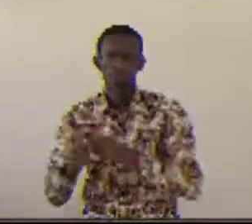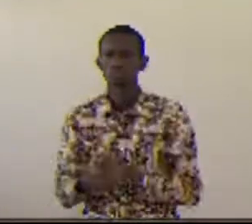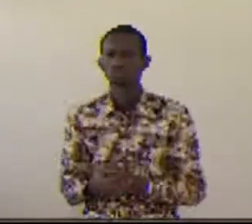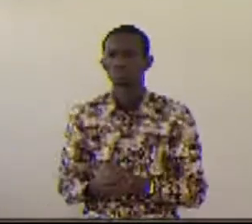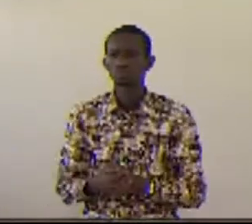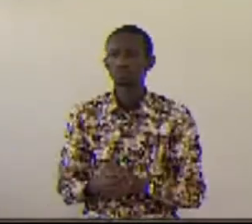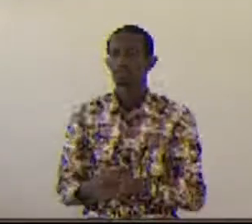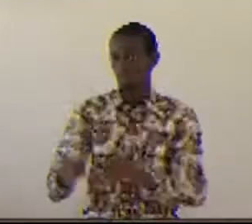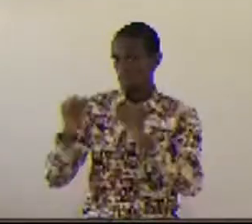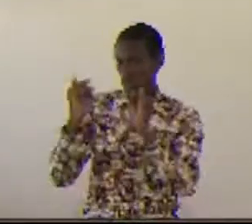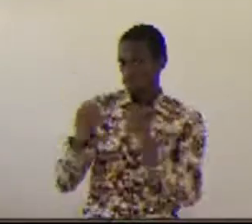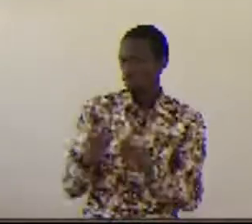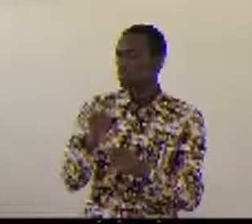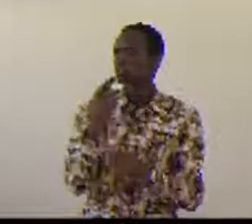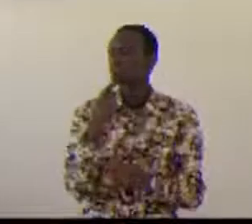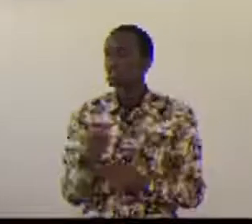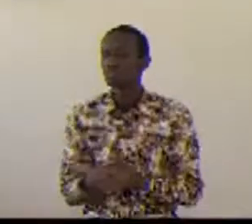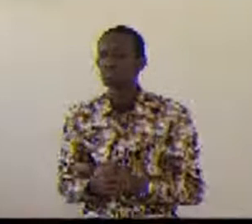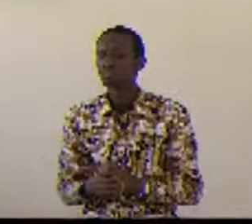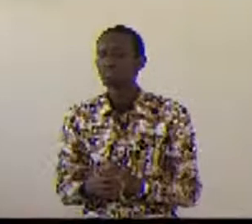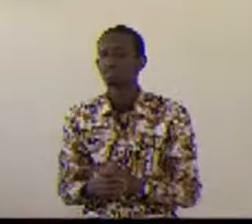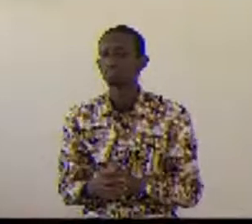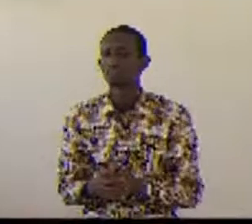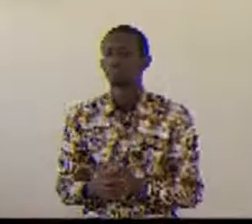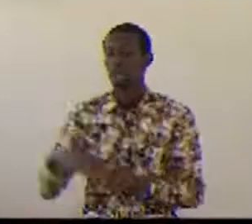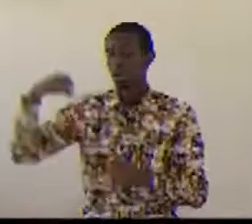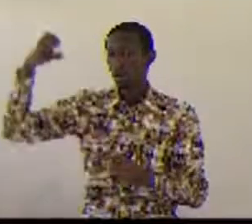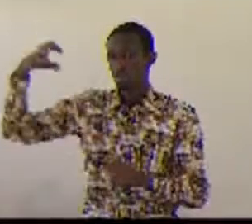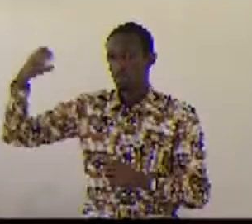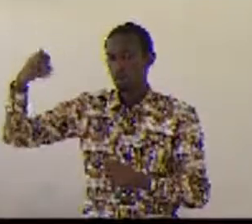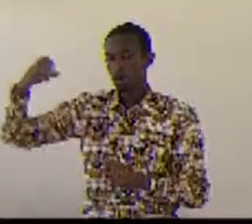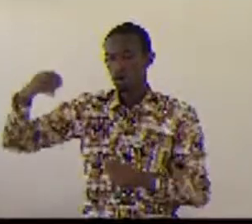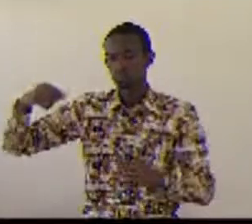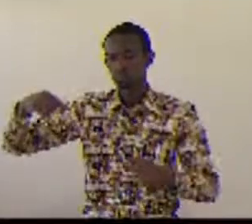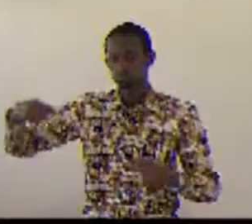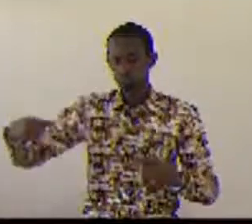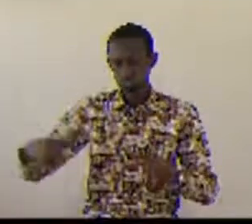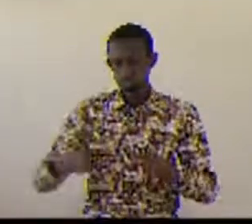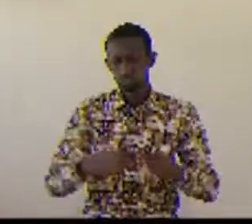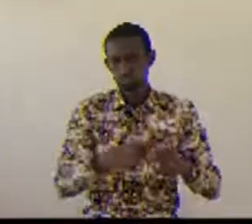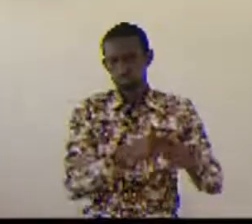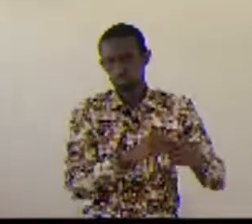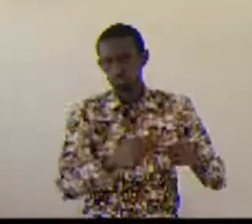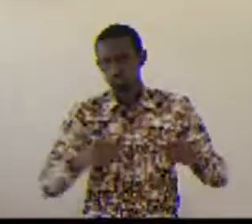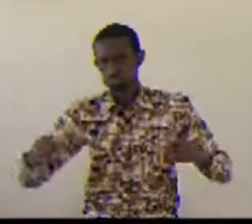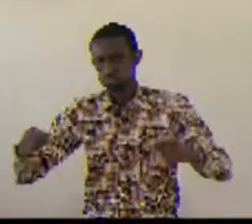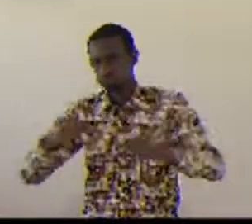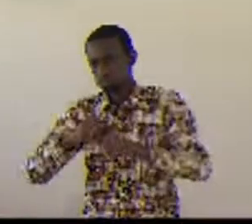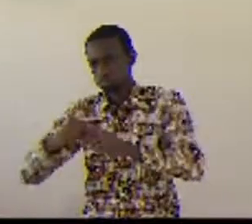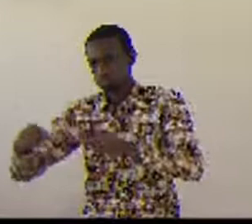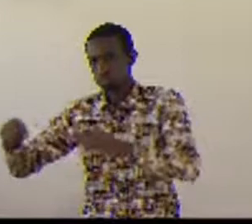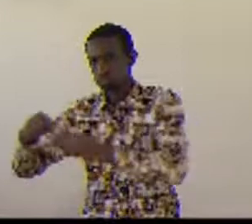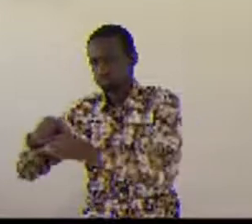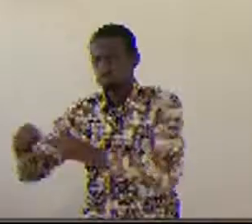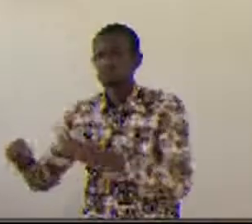So when we say electrical conductivity, of course, you should understand that nonmetals will not conduct, with